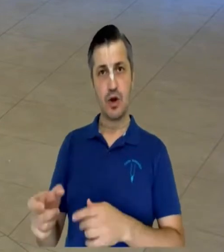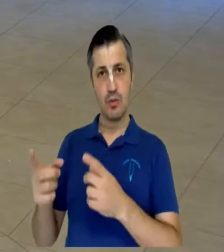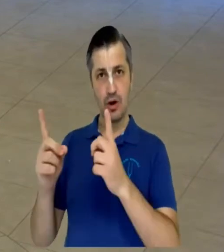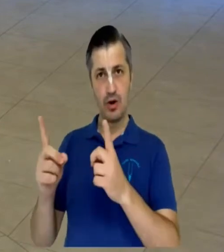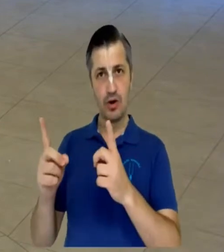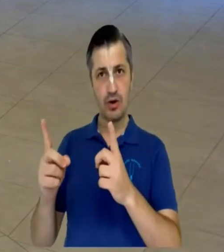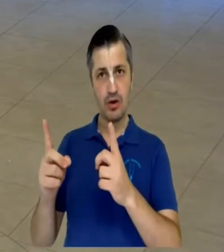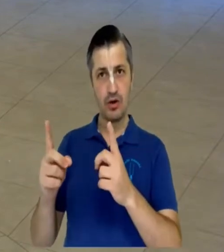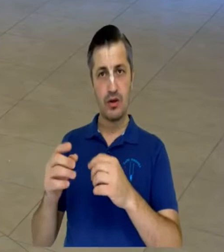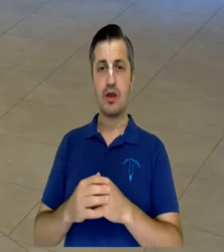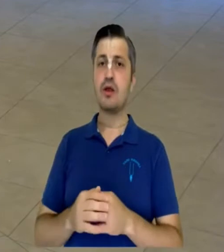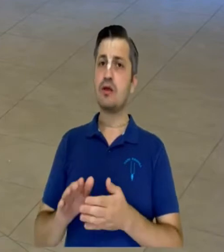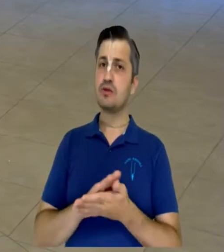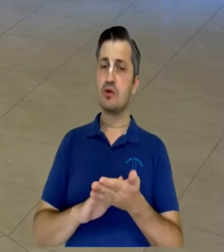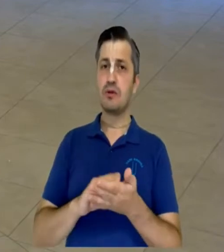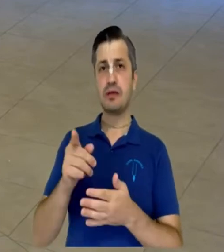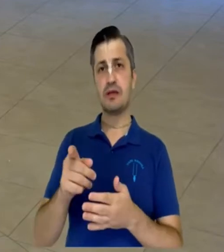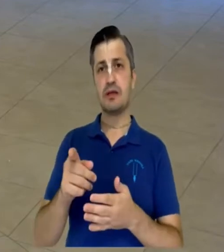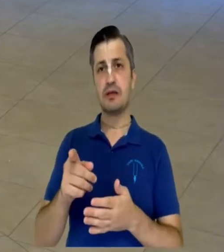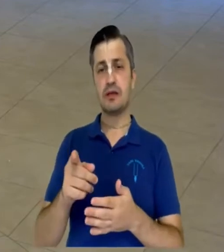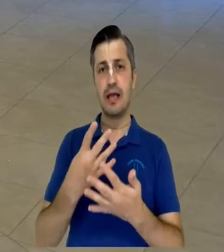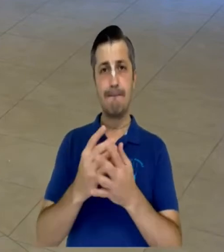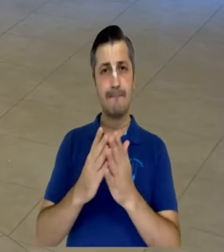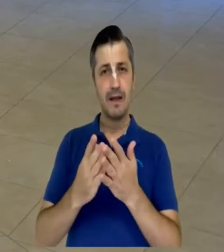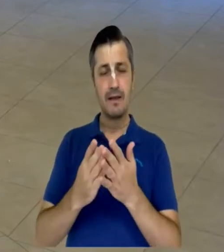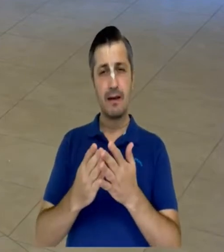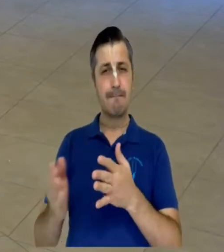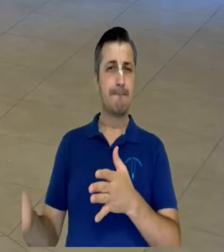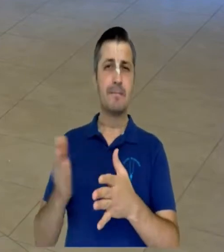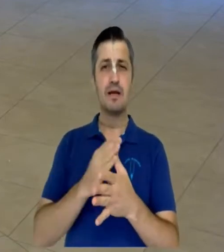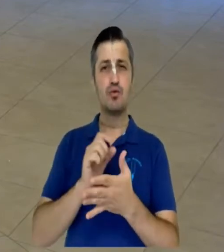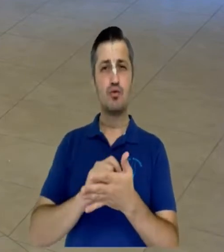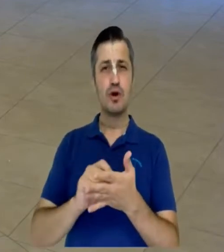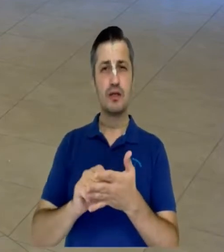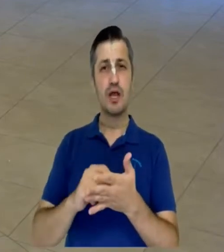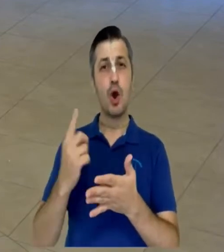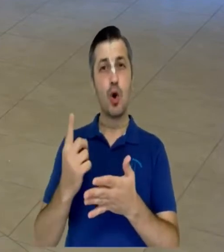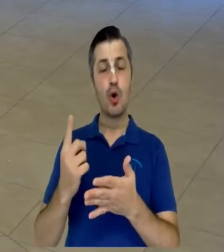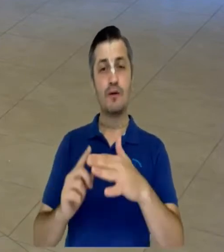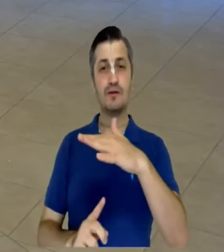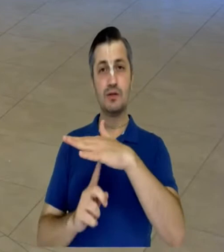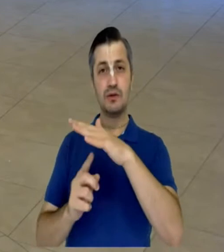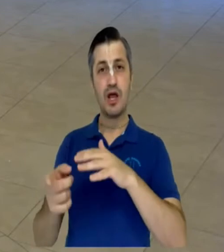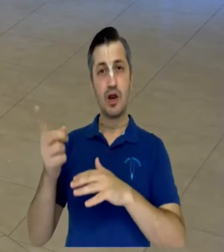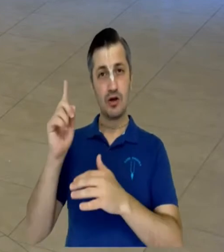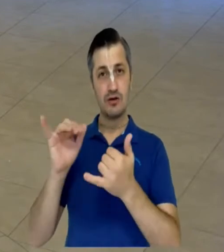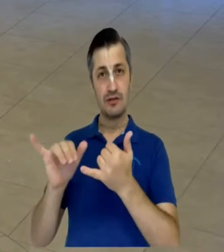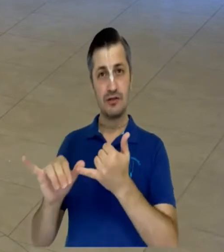known writing of the Vedic writing. So, from the oldest known